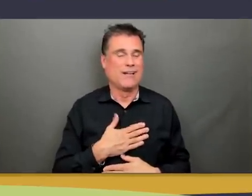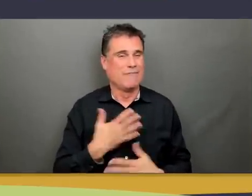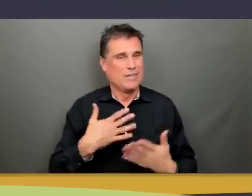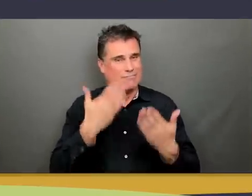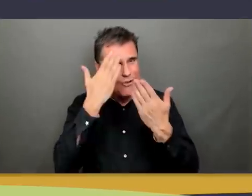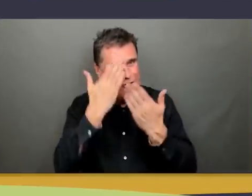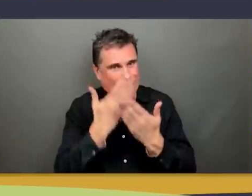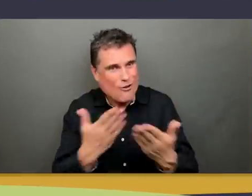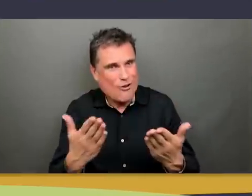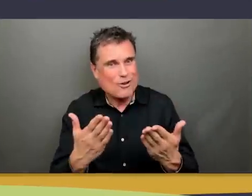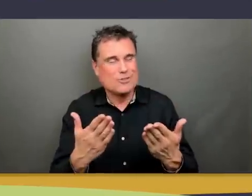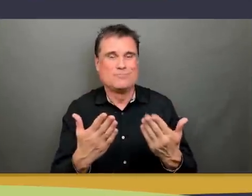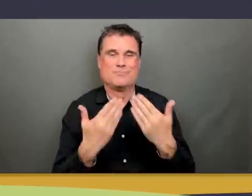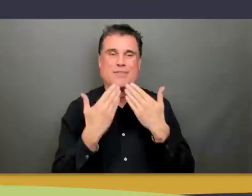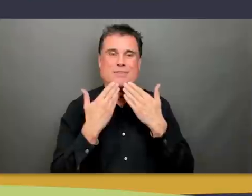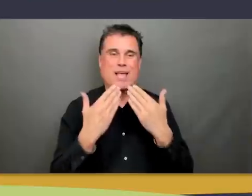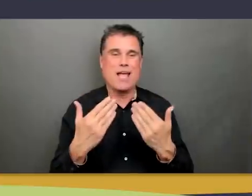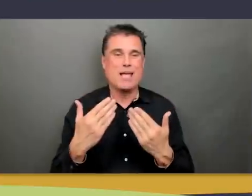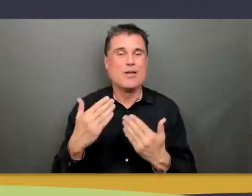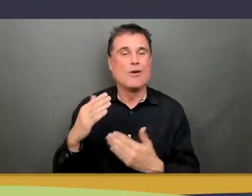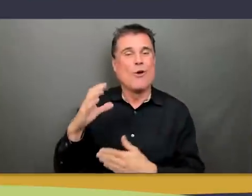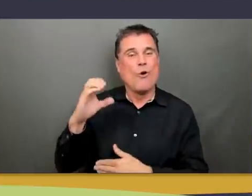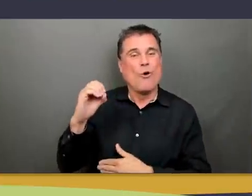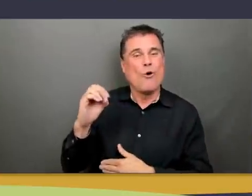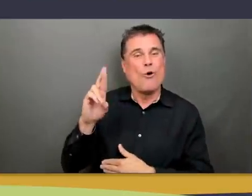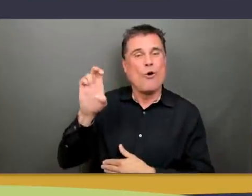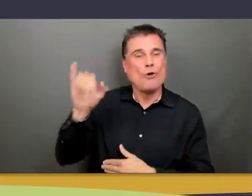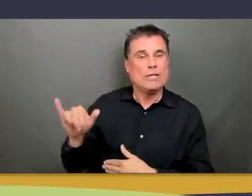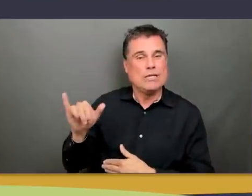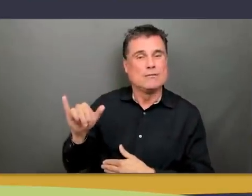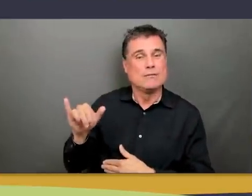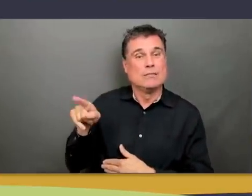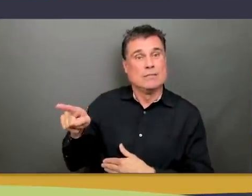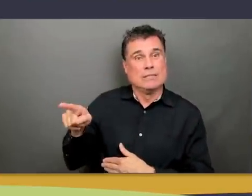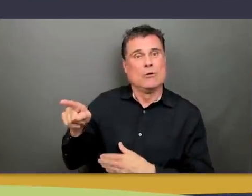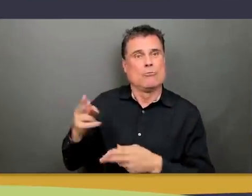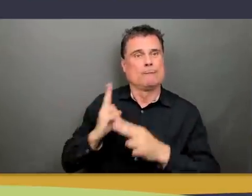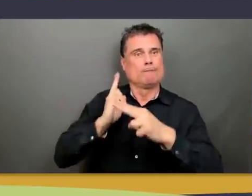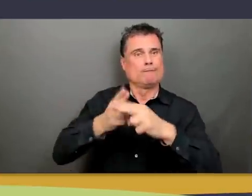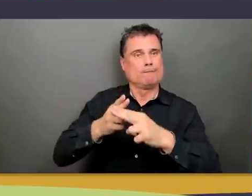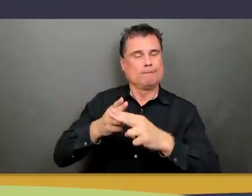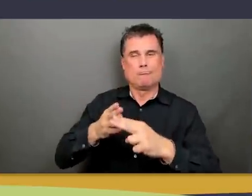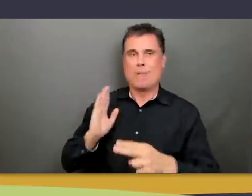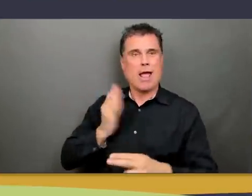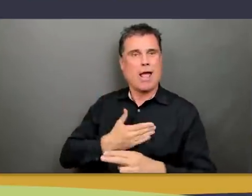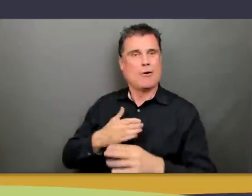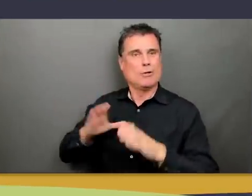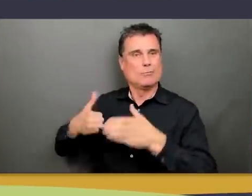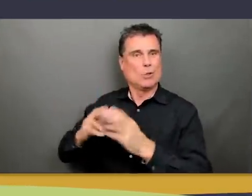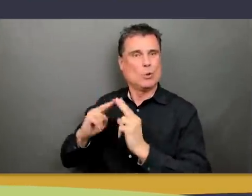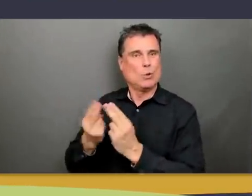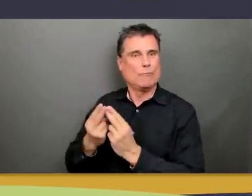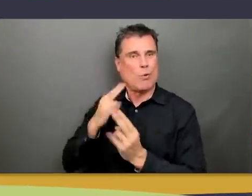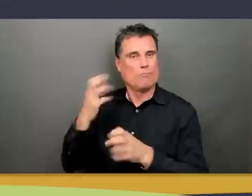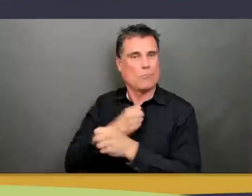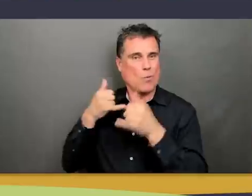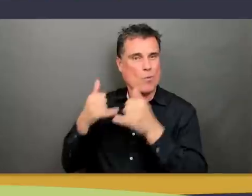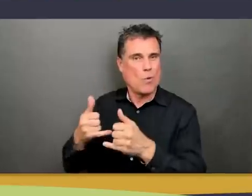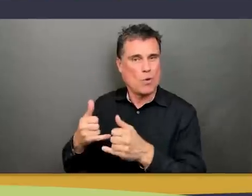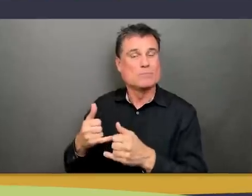Corey Anderson Fennell from the Building Trades. I have been with IBW since